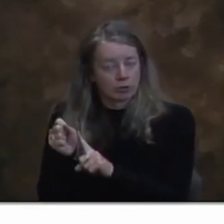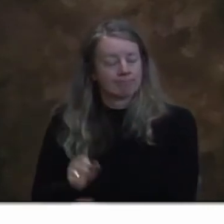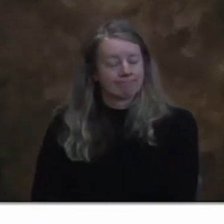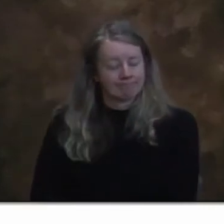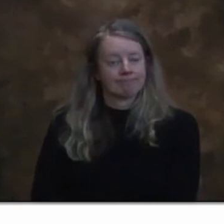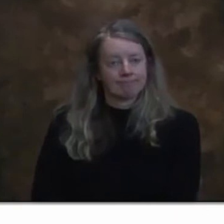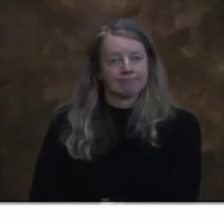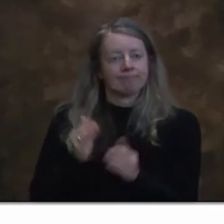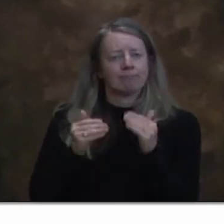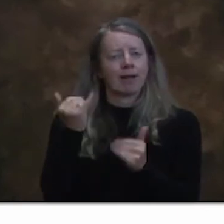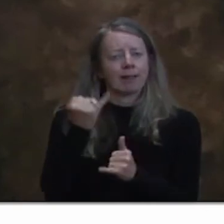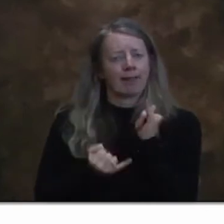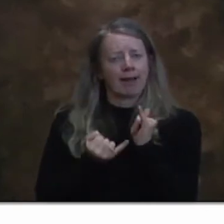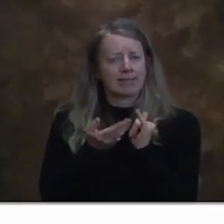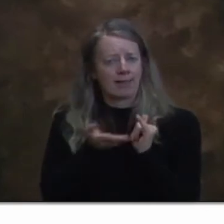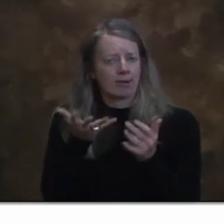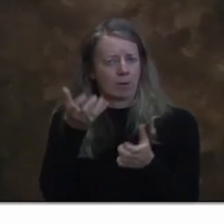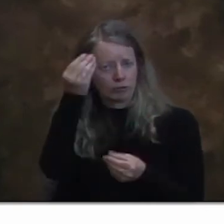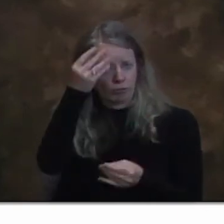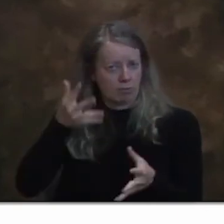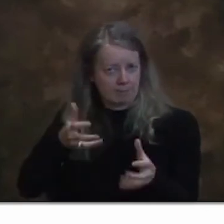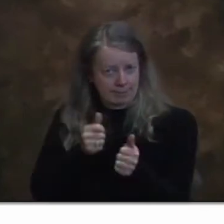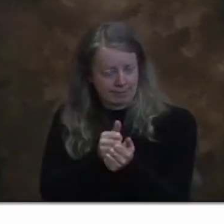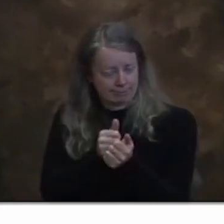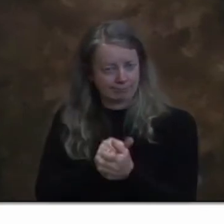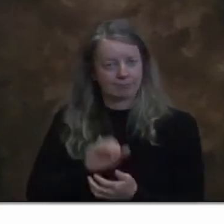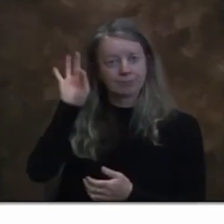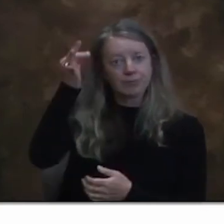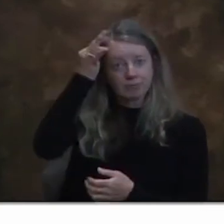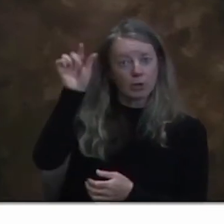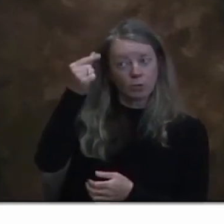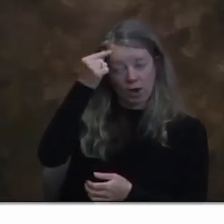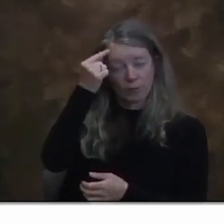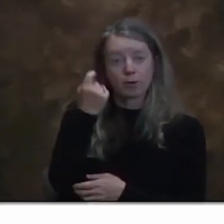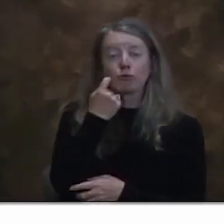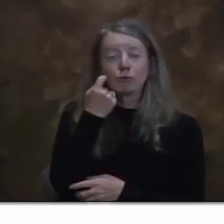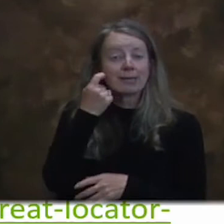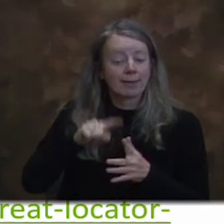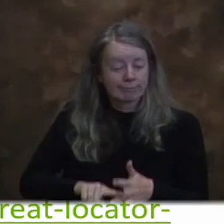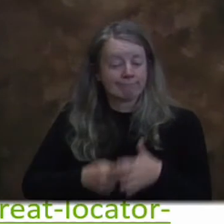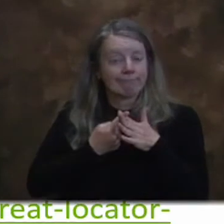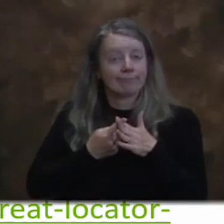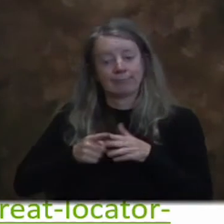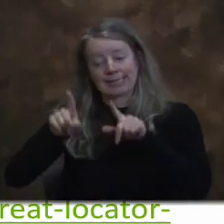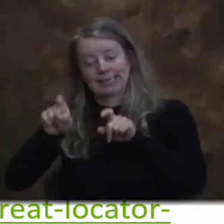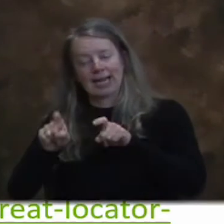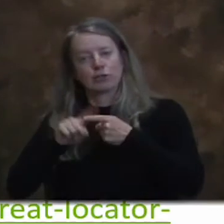The last operational item I wanted to update you all on is the federal government's recently launched Test to Treat